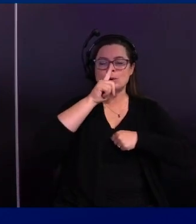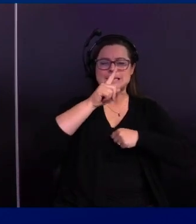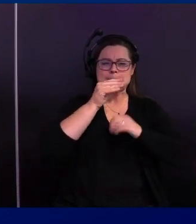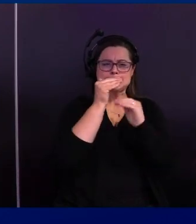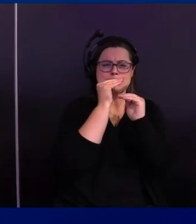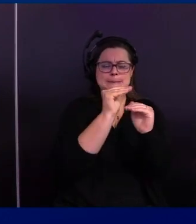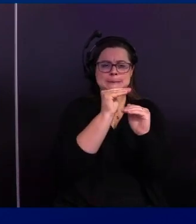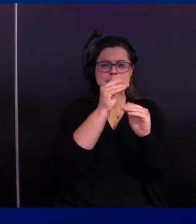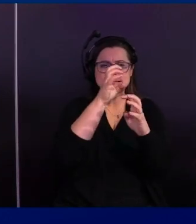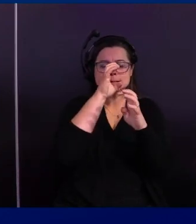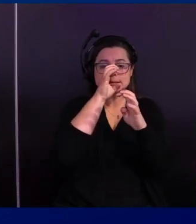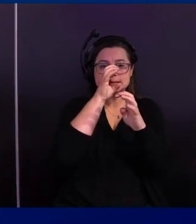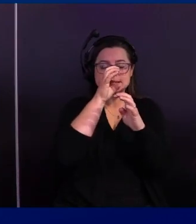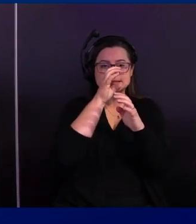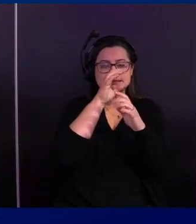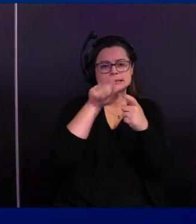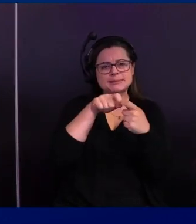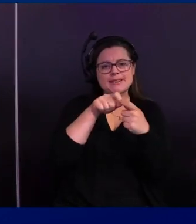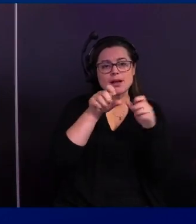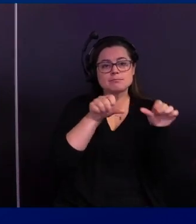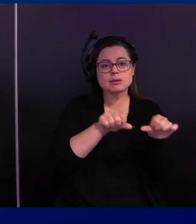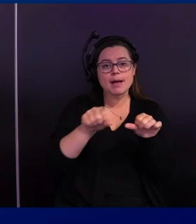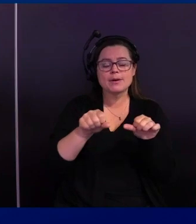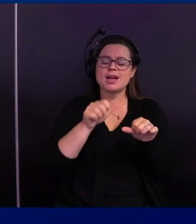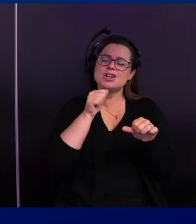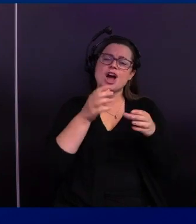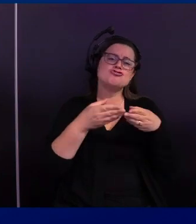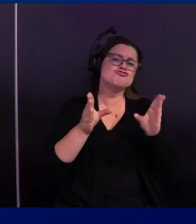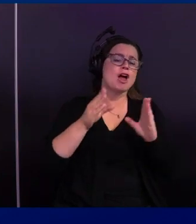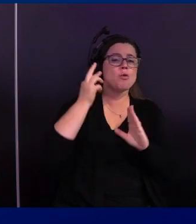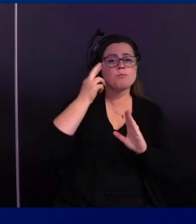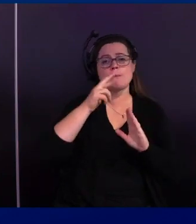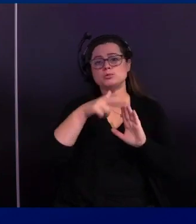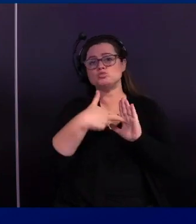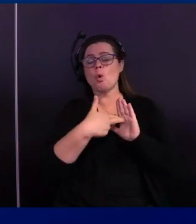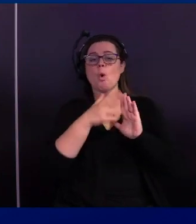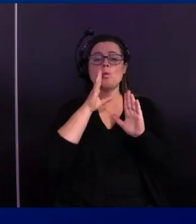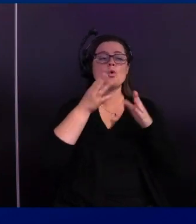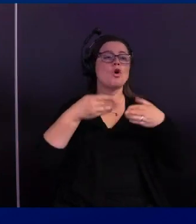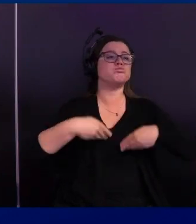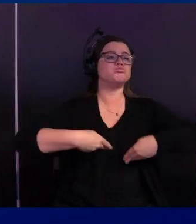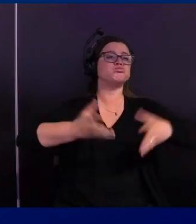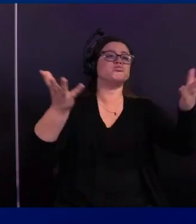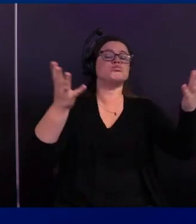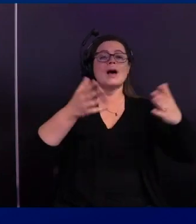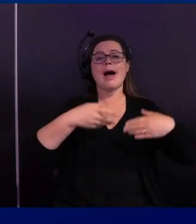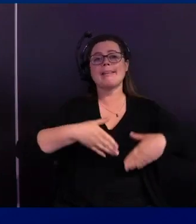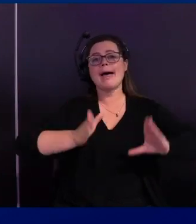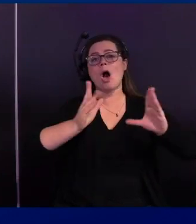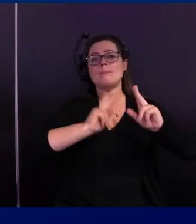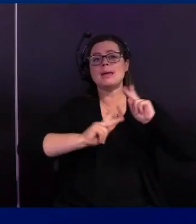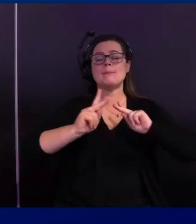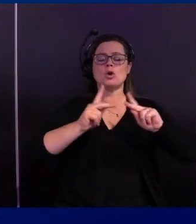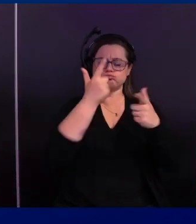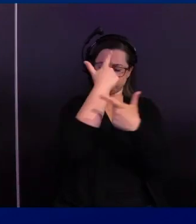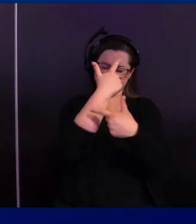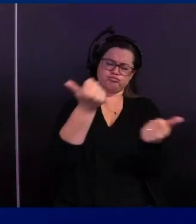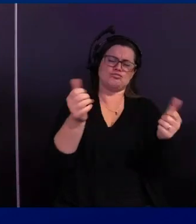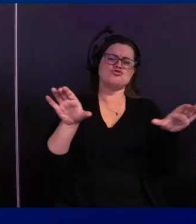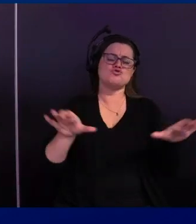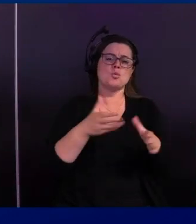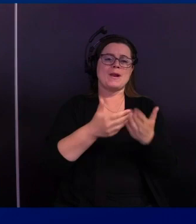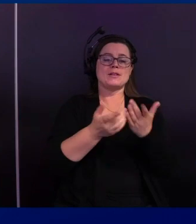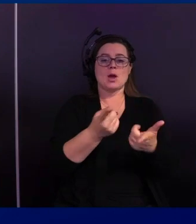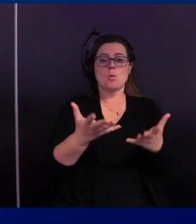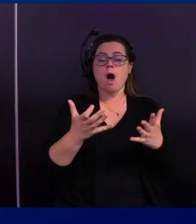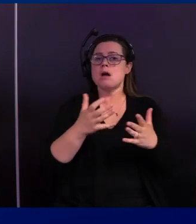as possible. You shouldn't be creating general purpose roles that let somebody do everything. You're like, give the user exactly the